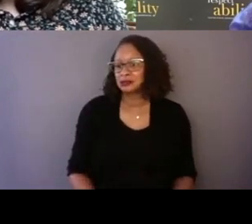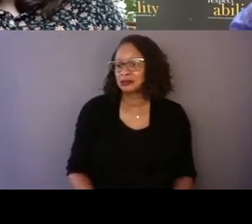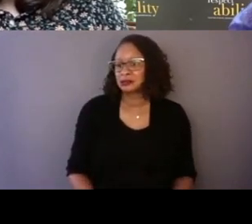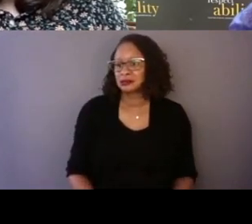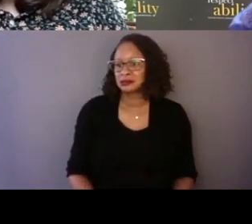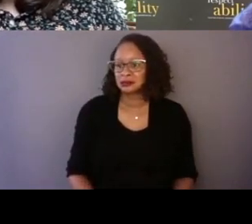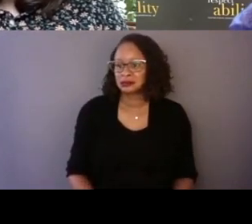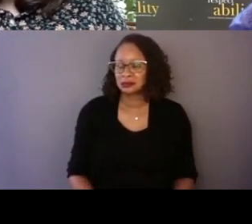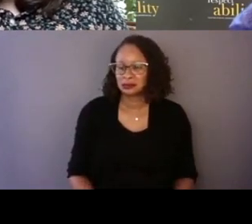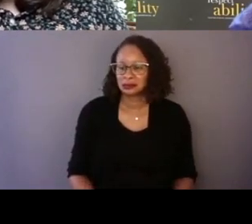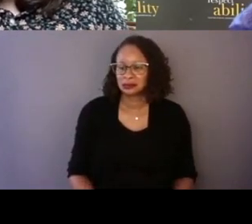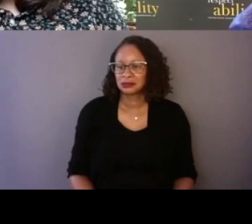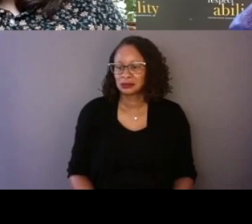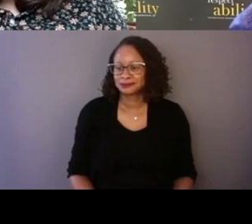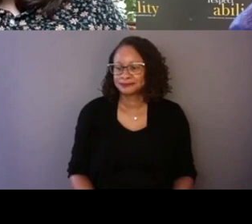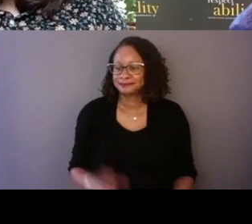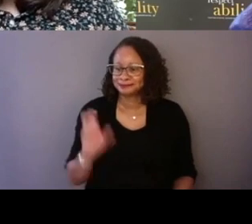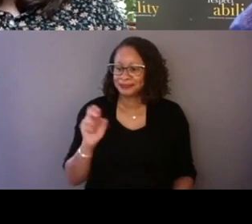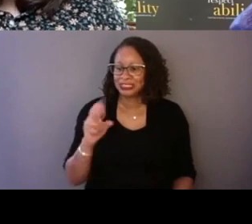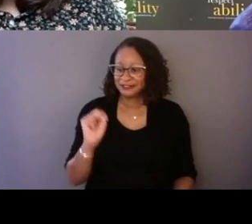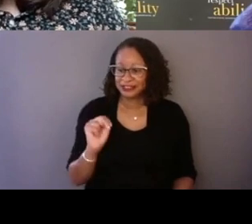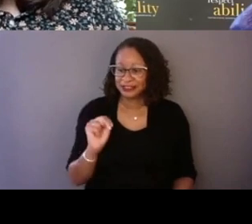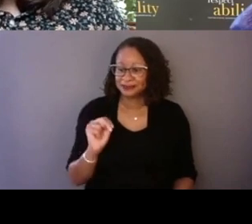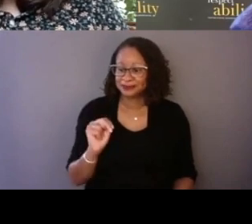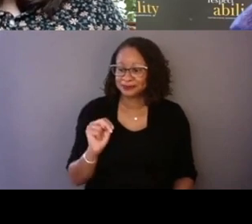um, even